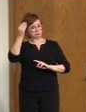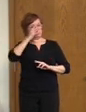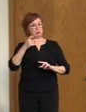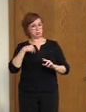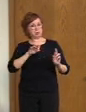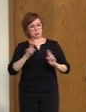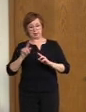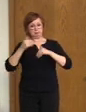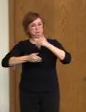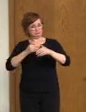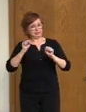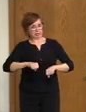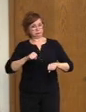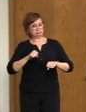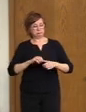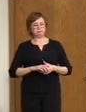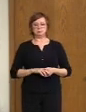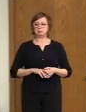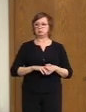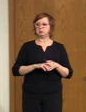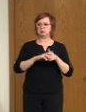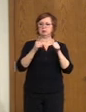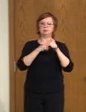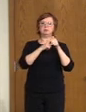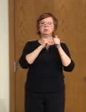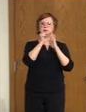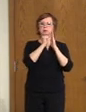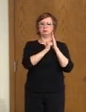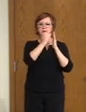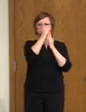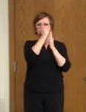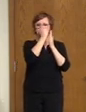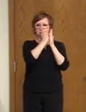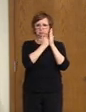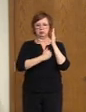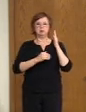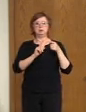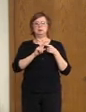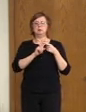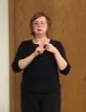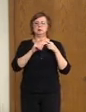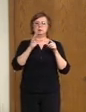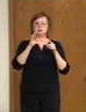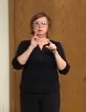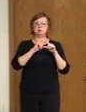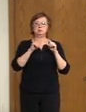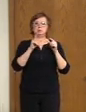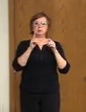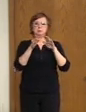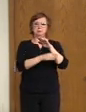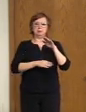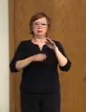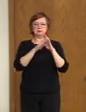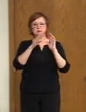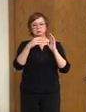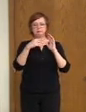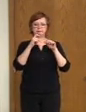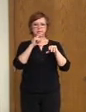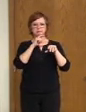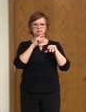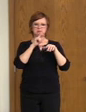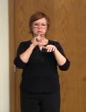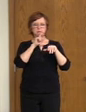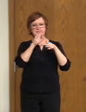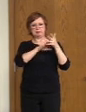So just an outline of the presentation, I'm going to talk a little bit about the vaccine itself, some of the core principles and timelines around the